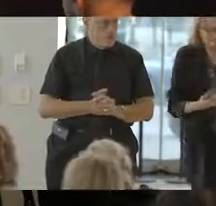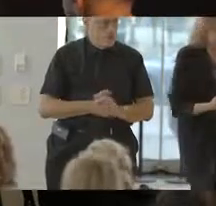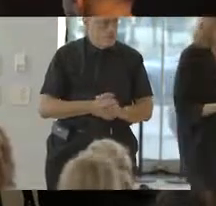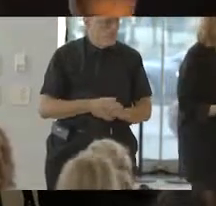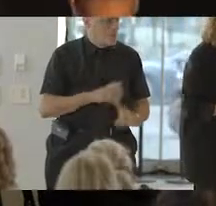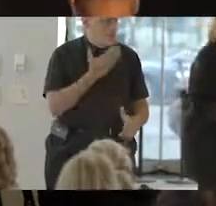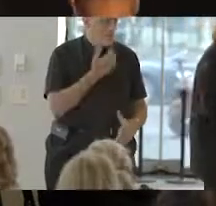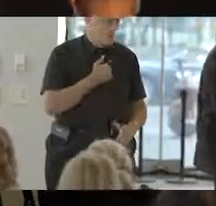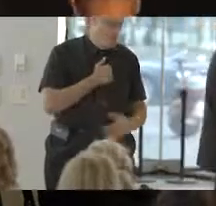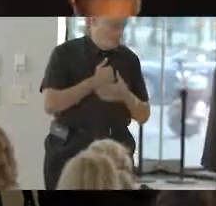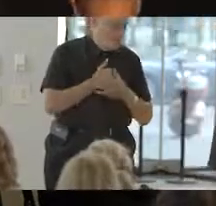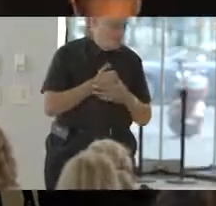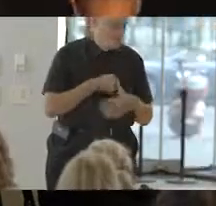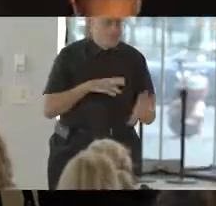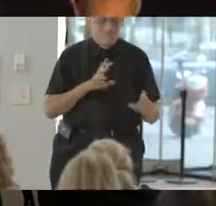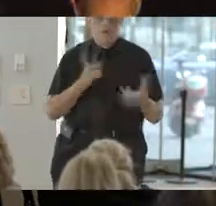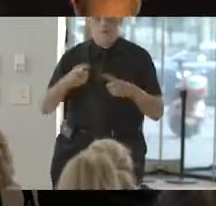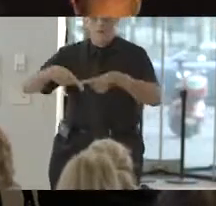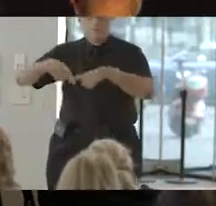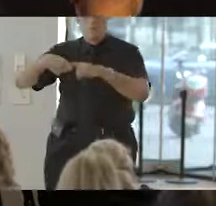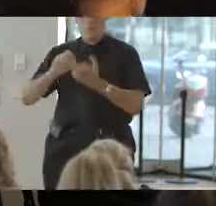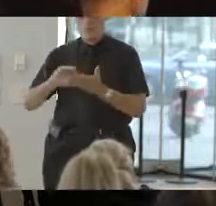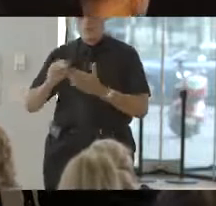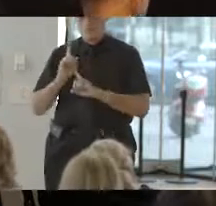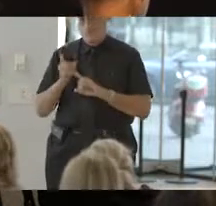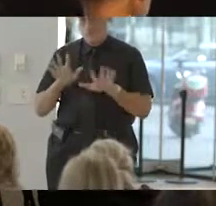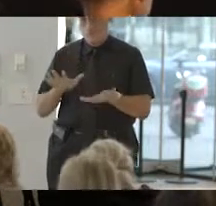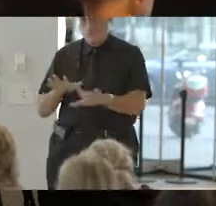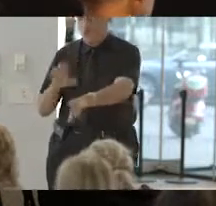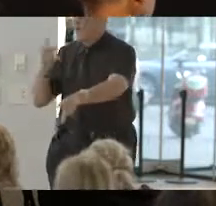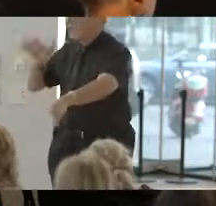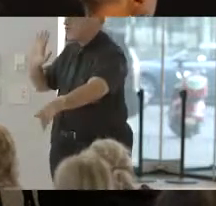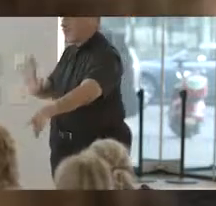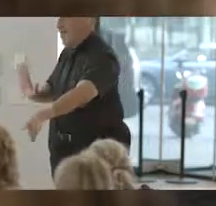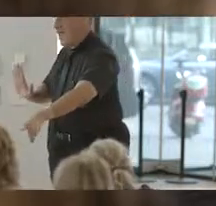Okay, I'll just take a pause. Is that?